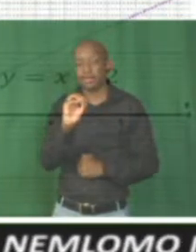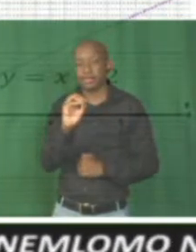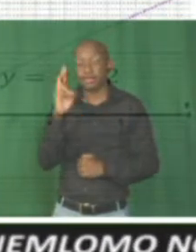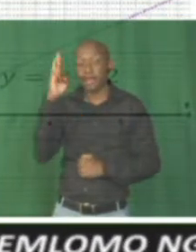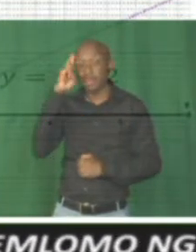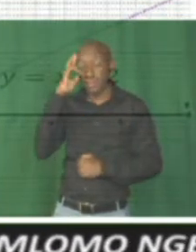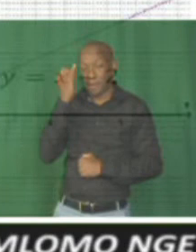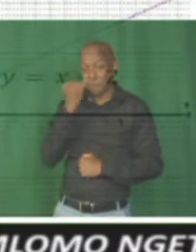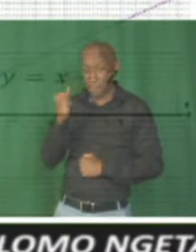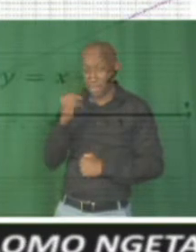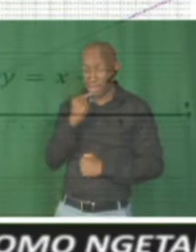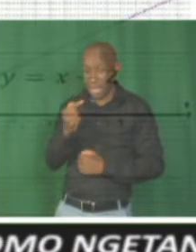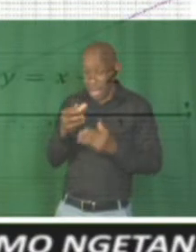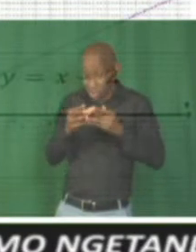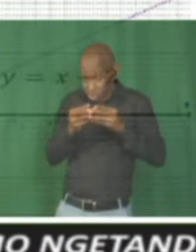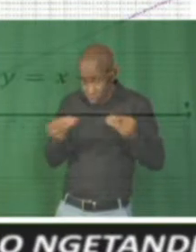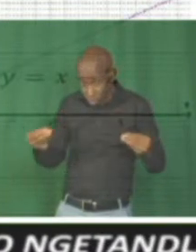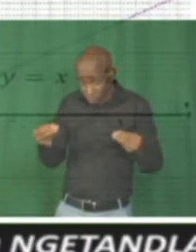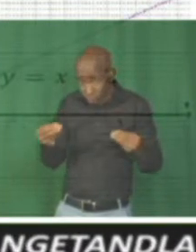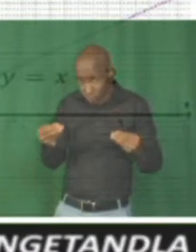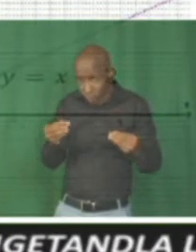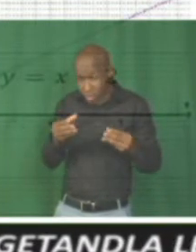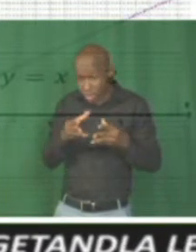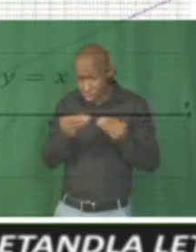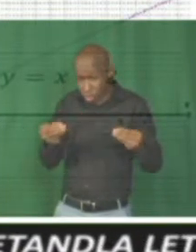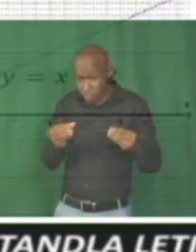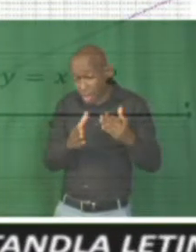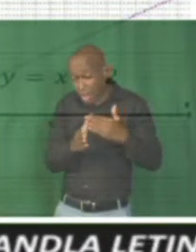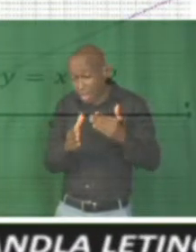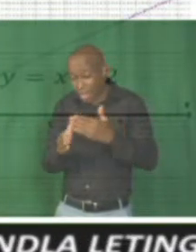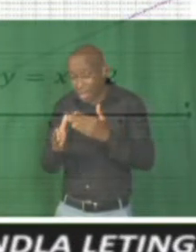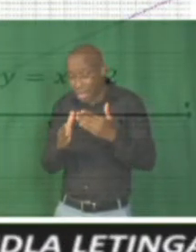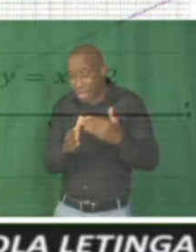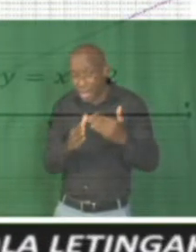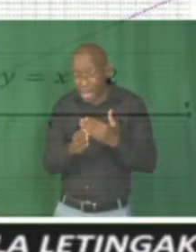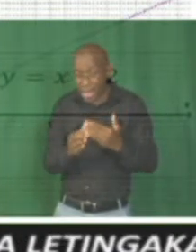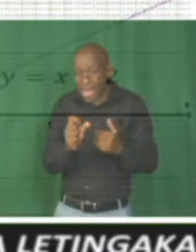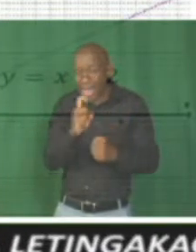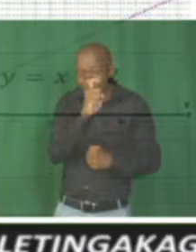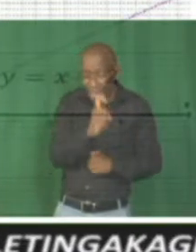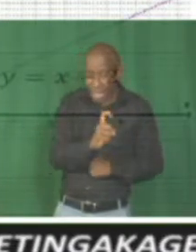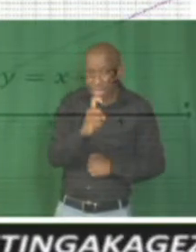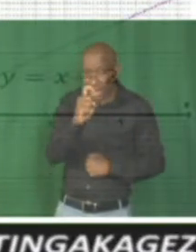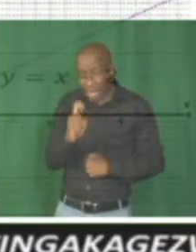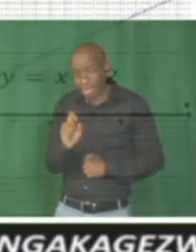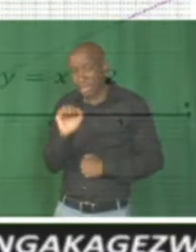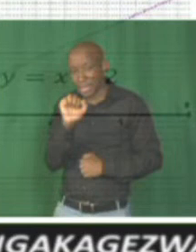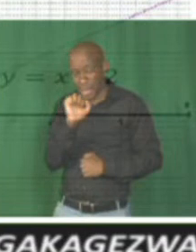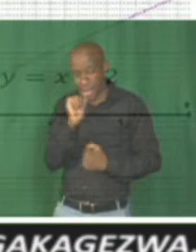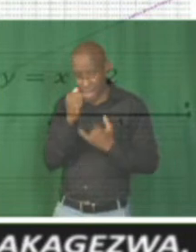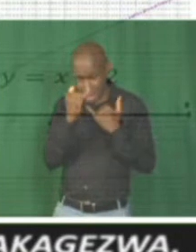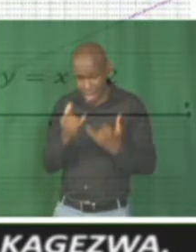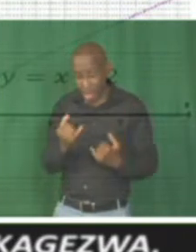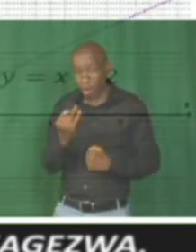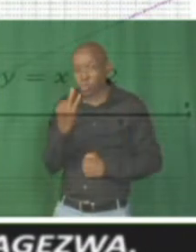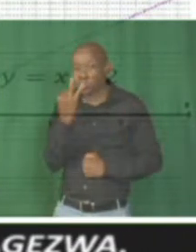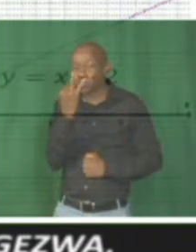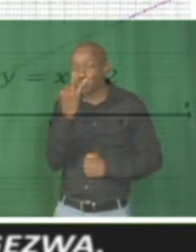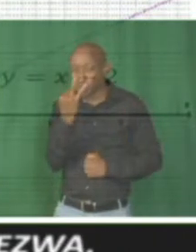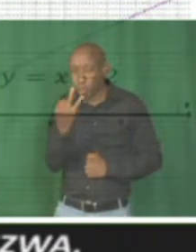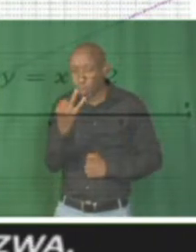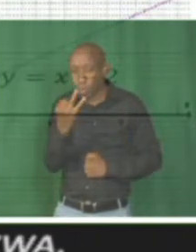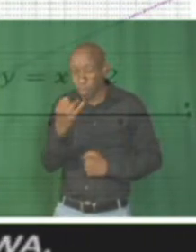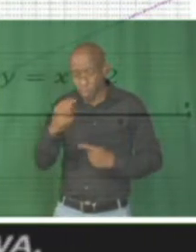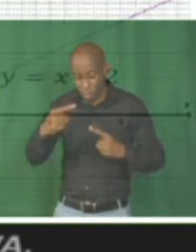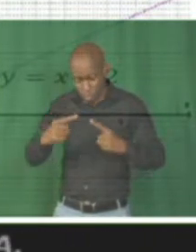beginning, to solve the solution to this equation now, those are the x-coordinates where now the two graphs are going to